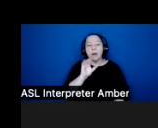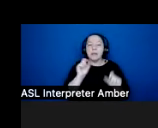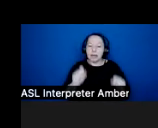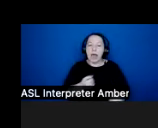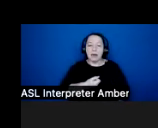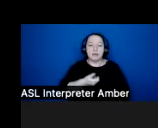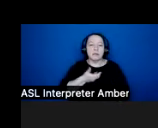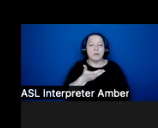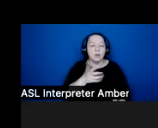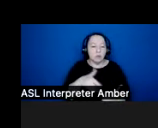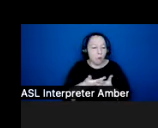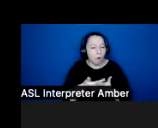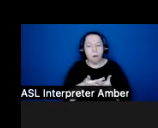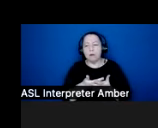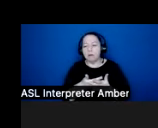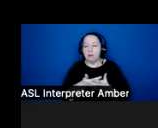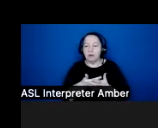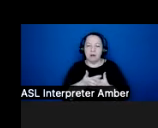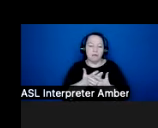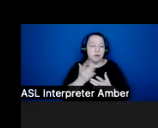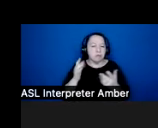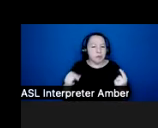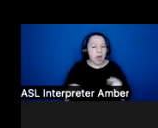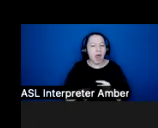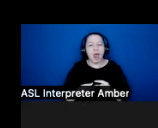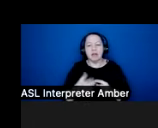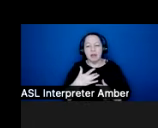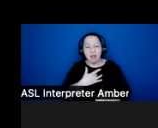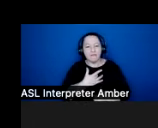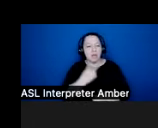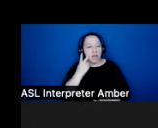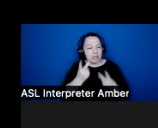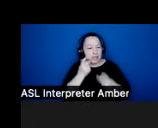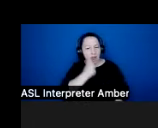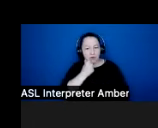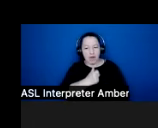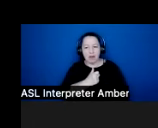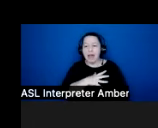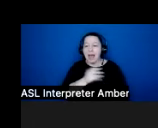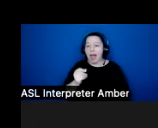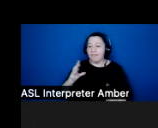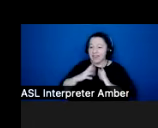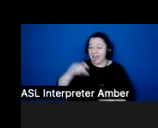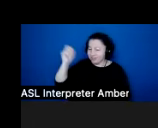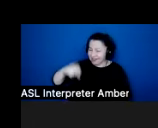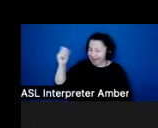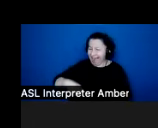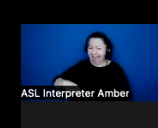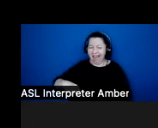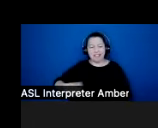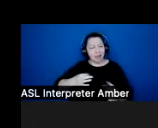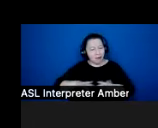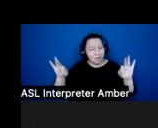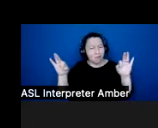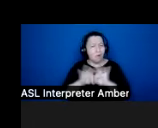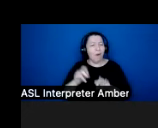know that. Vacations, yes, taking those vacations is important for self-care. You know, oh,